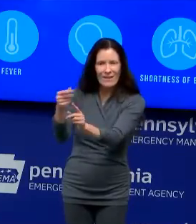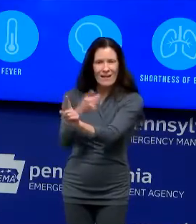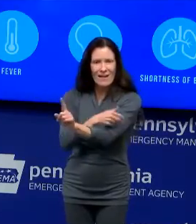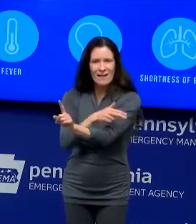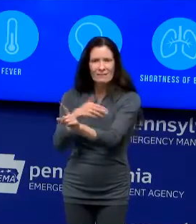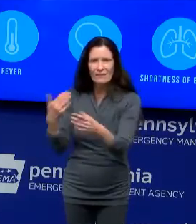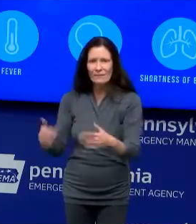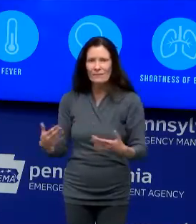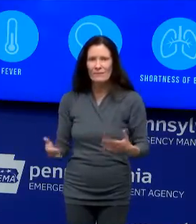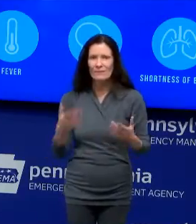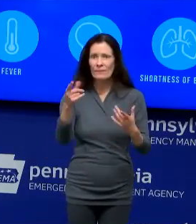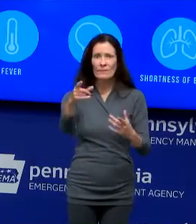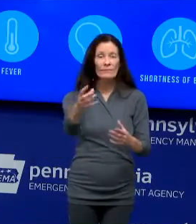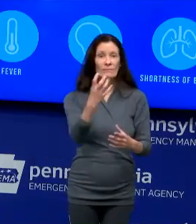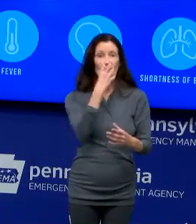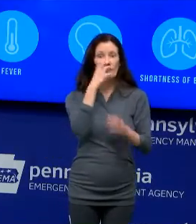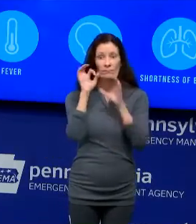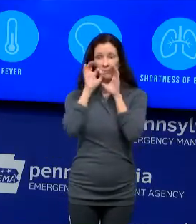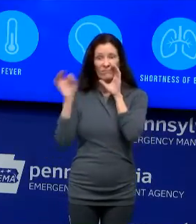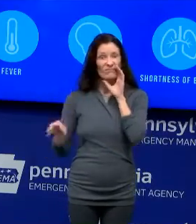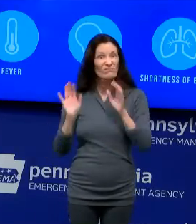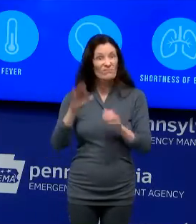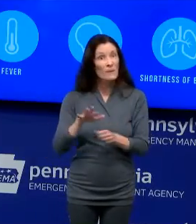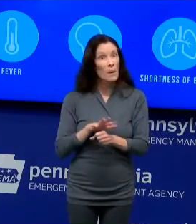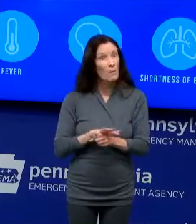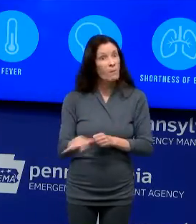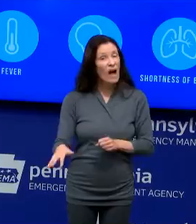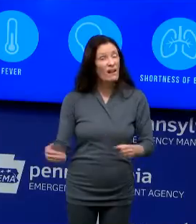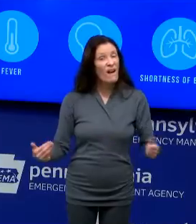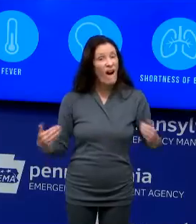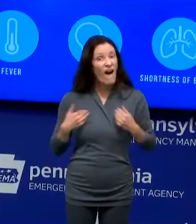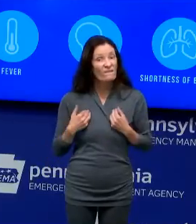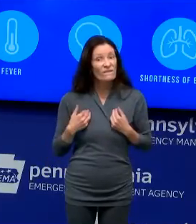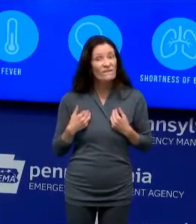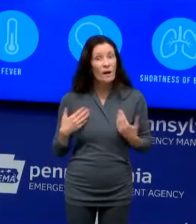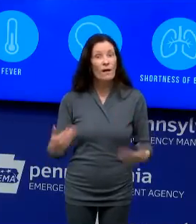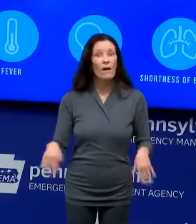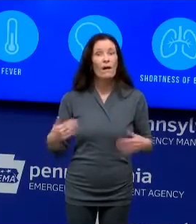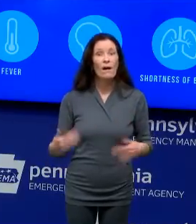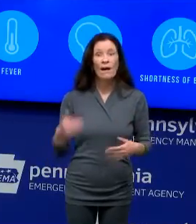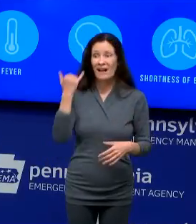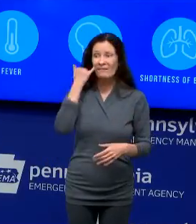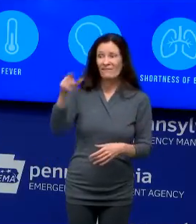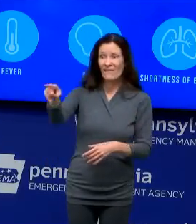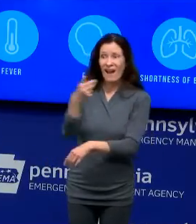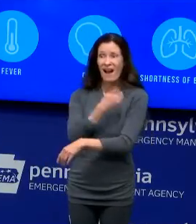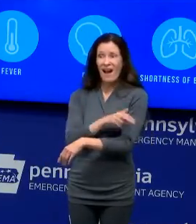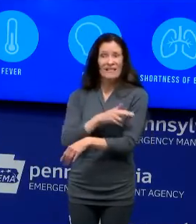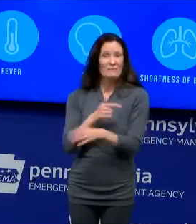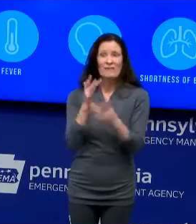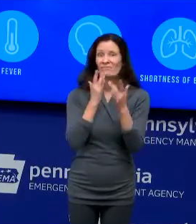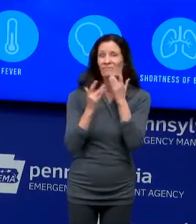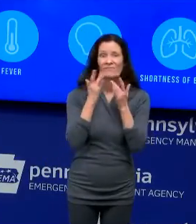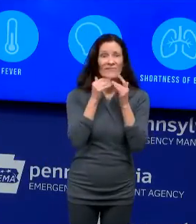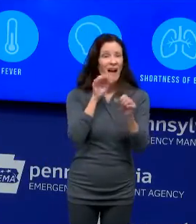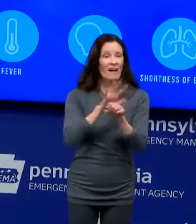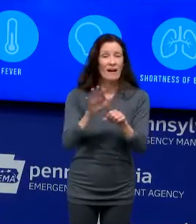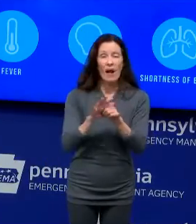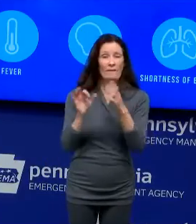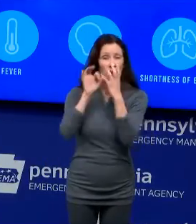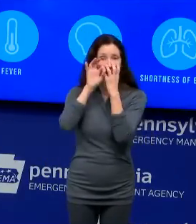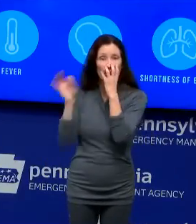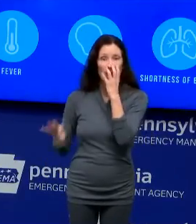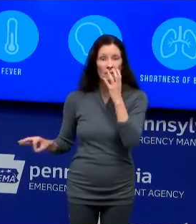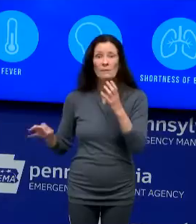well on. If a hospital is getting to capacity, then we'll need to work to see if patients need to be